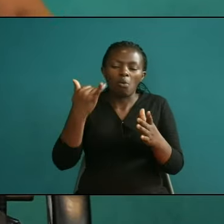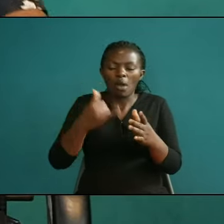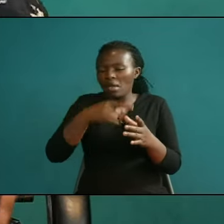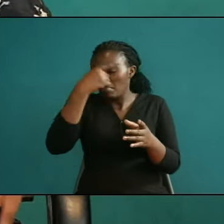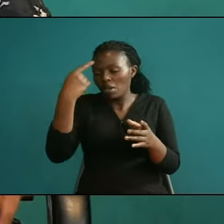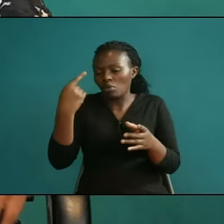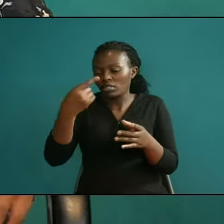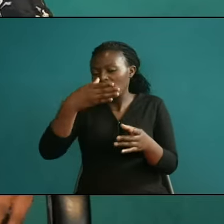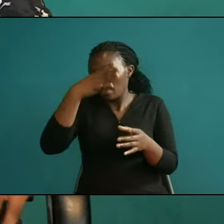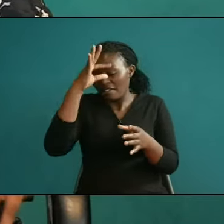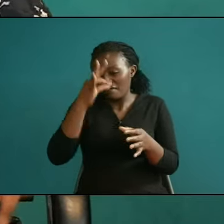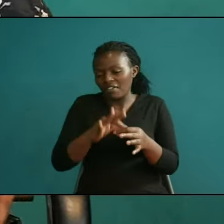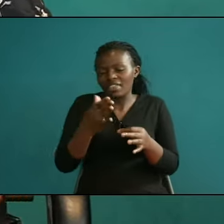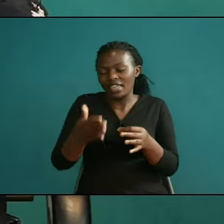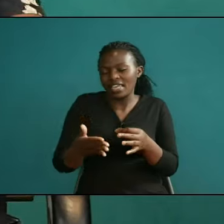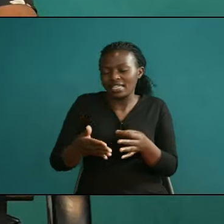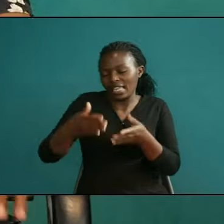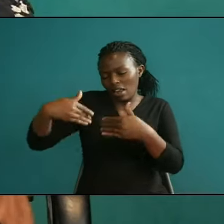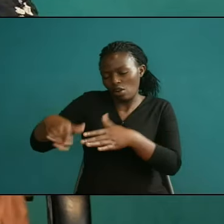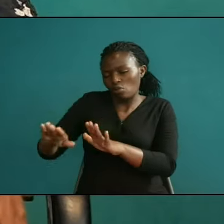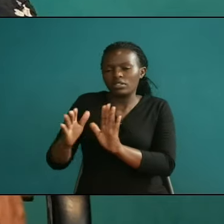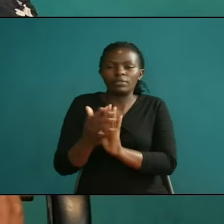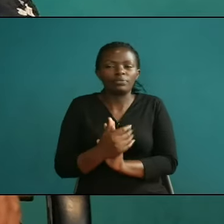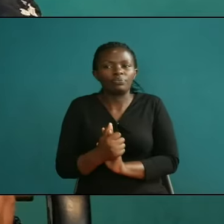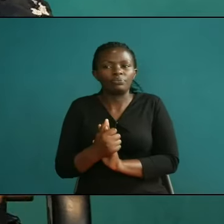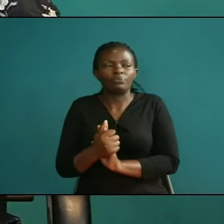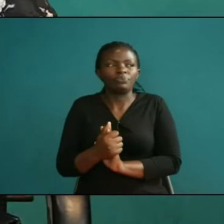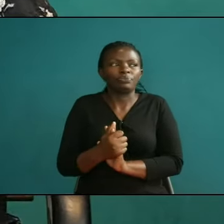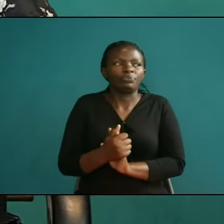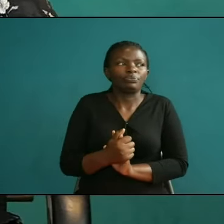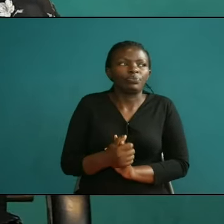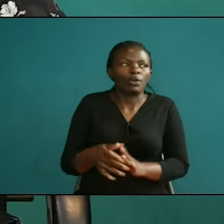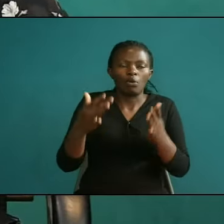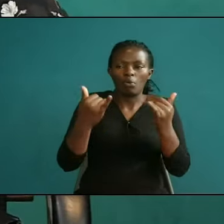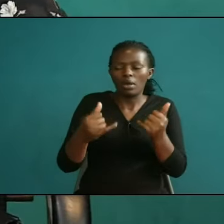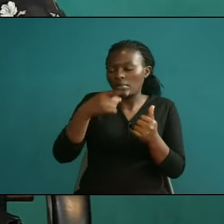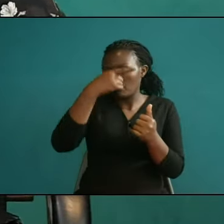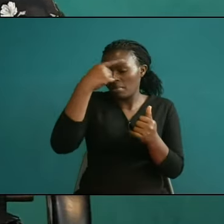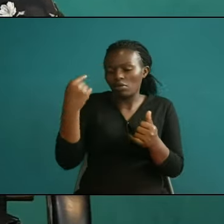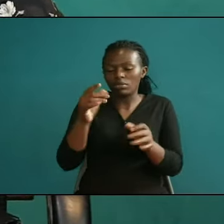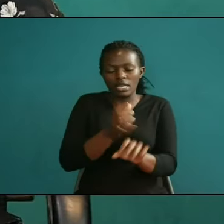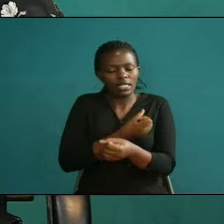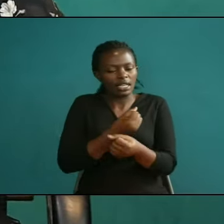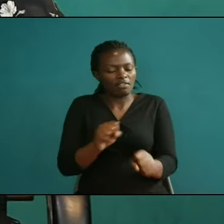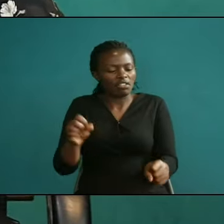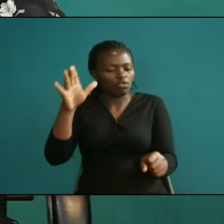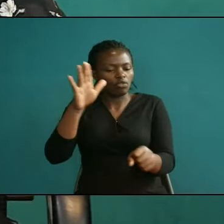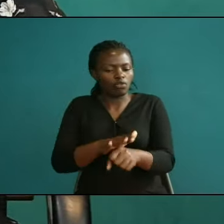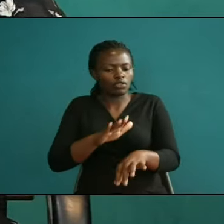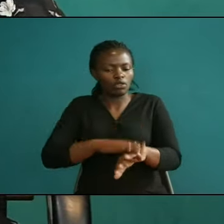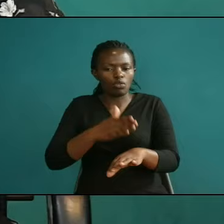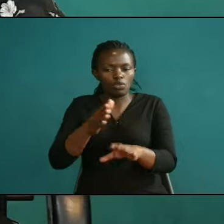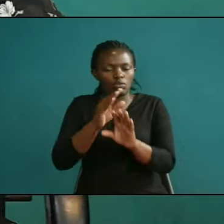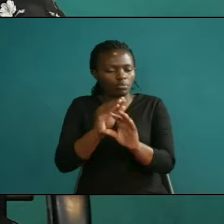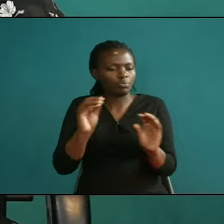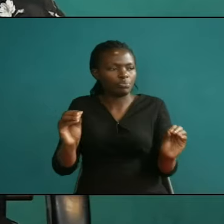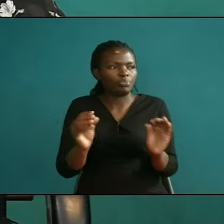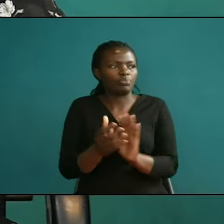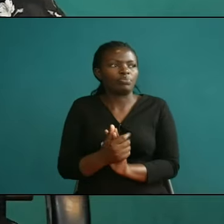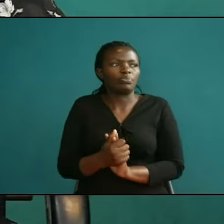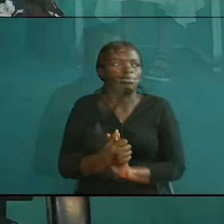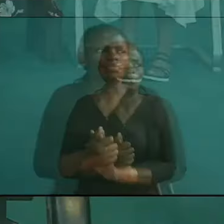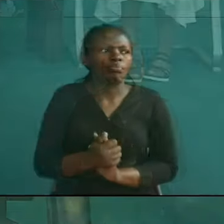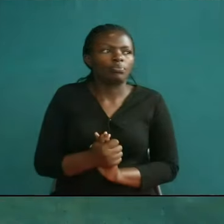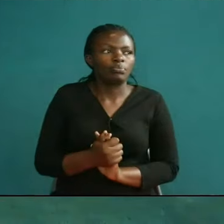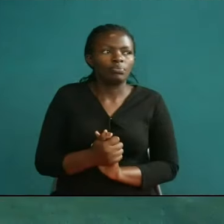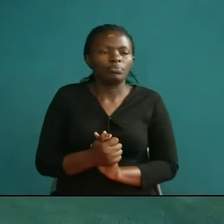reached out. Jesus was there, of course. He reached out because salvation is never forced on you. Yeah. I'd say that, but while